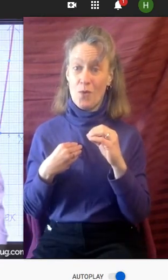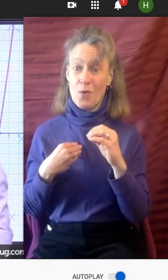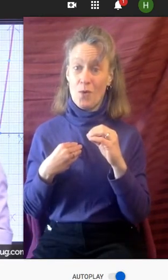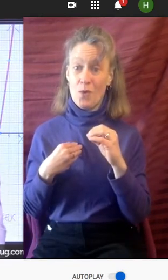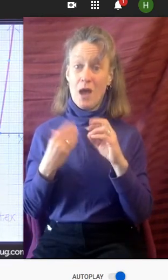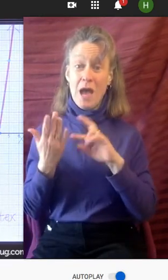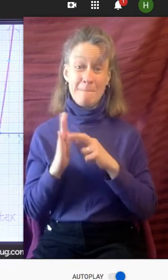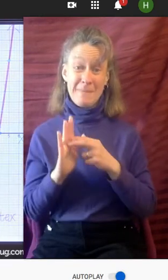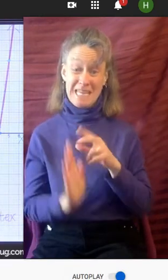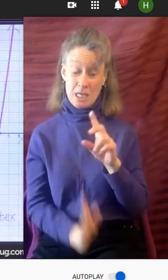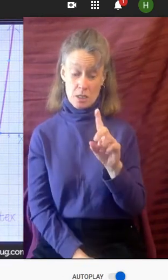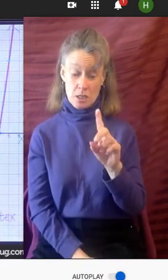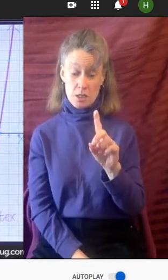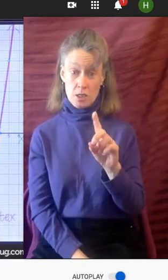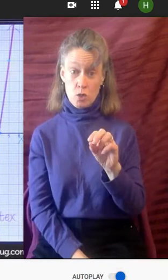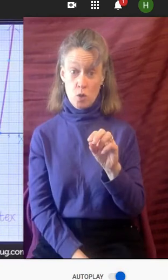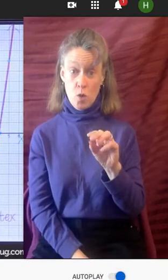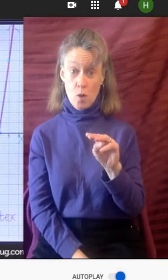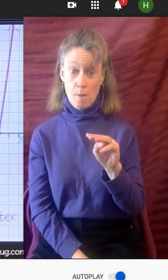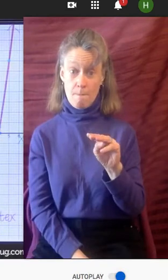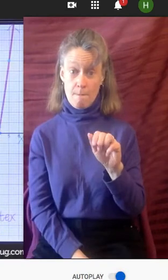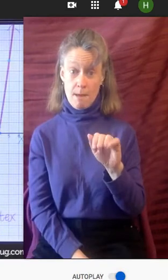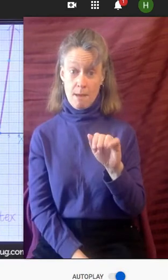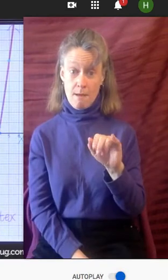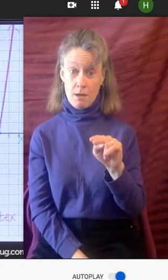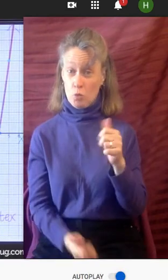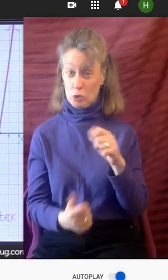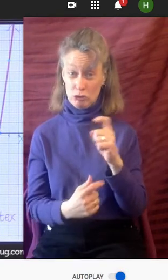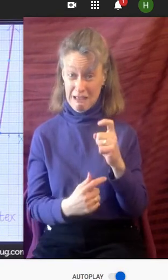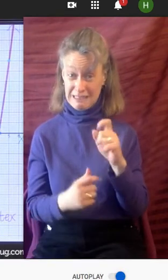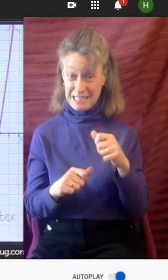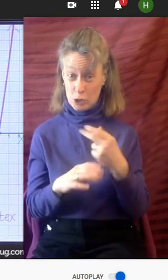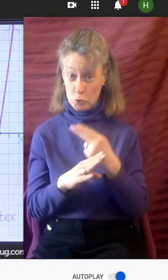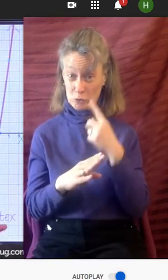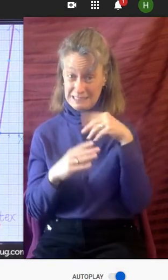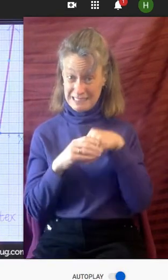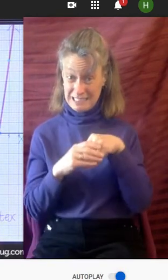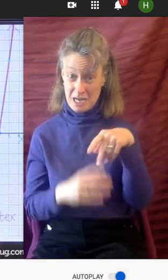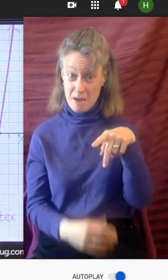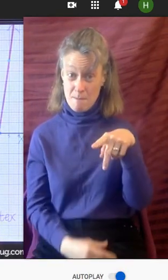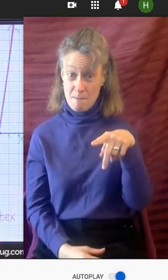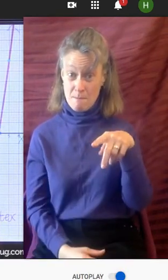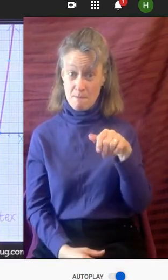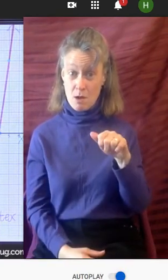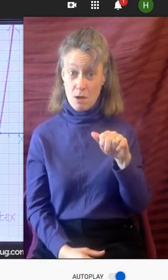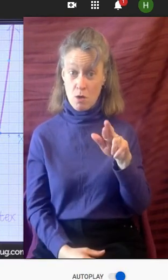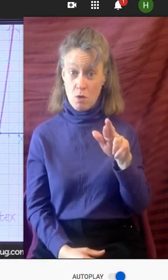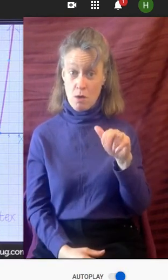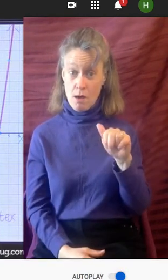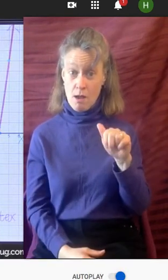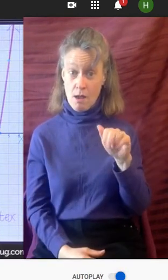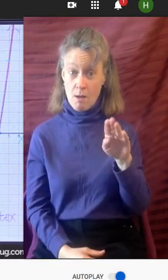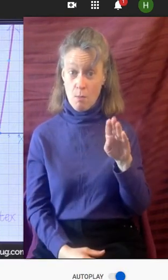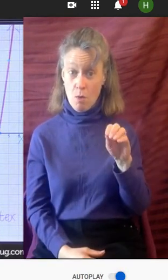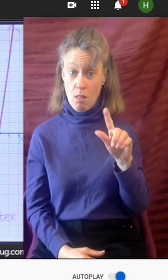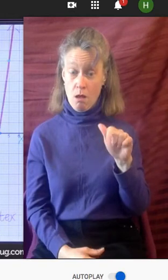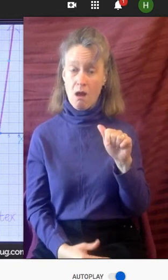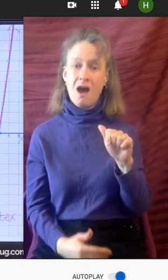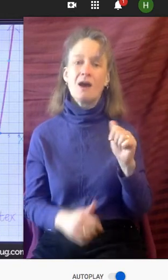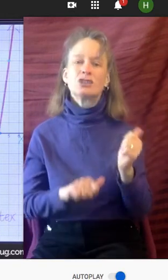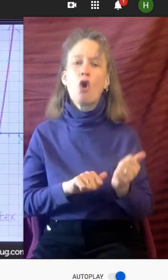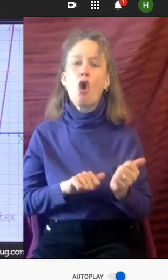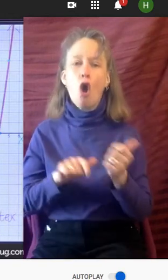the domain for a quadratic function is all real numbers. And we write a